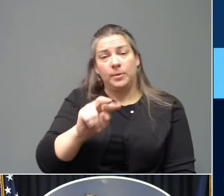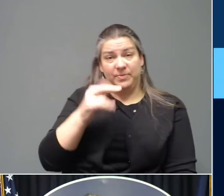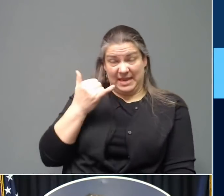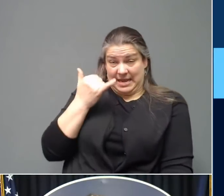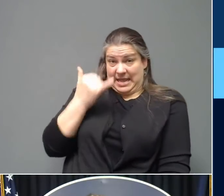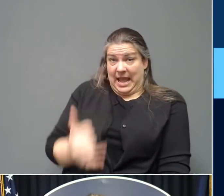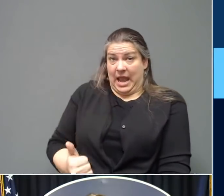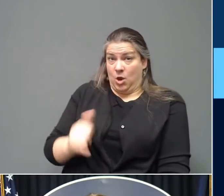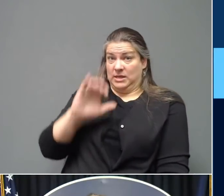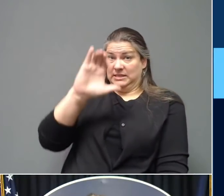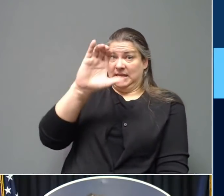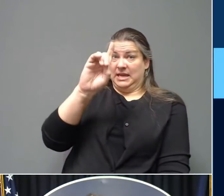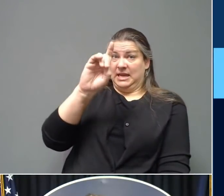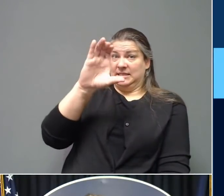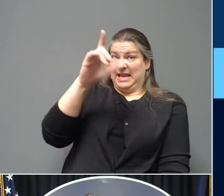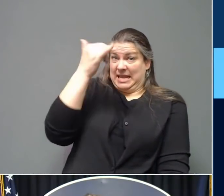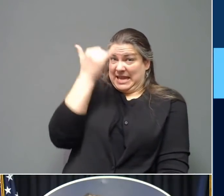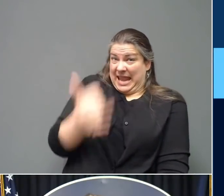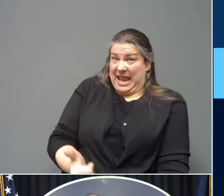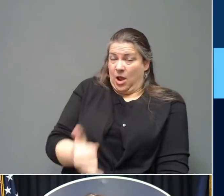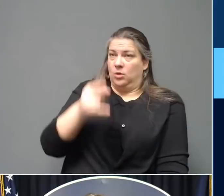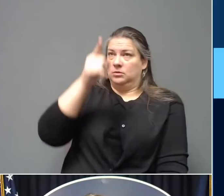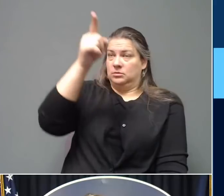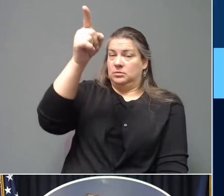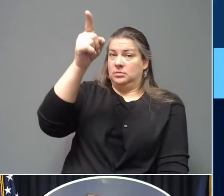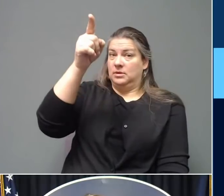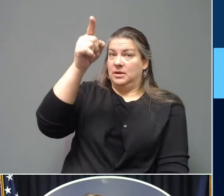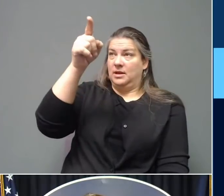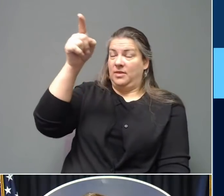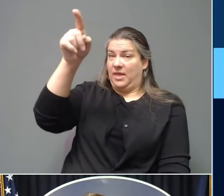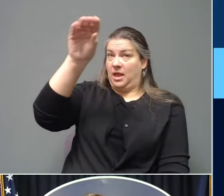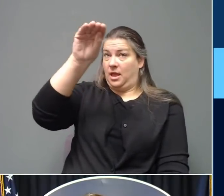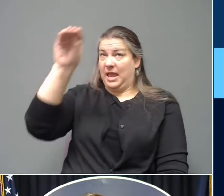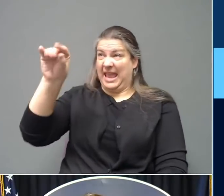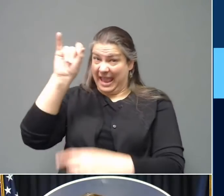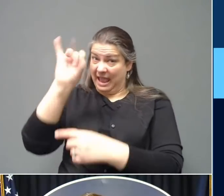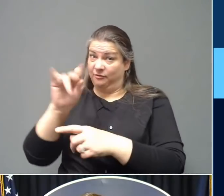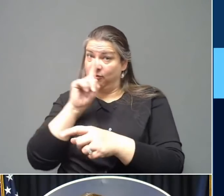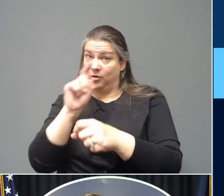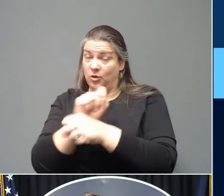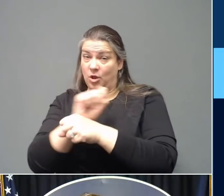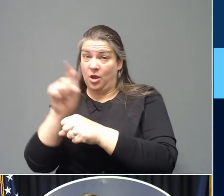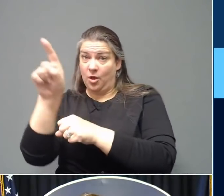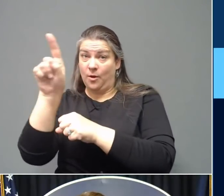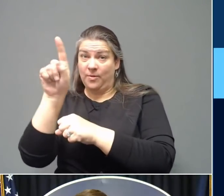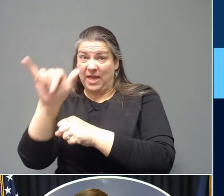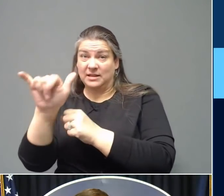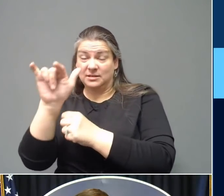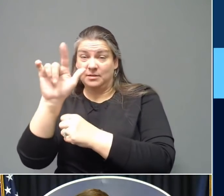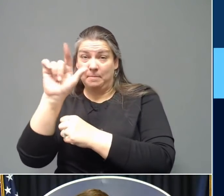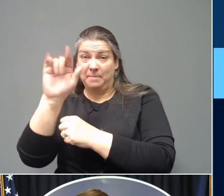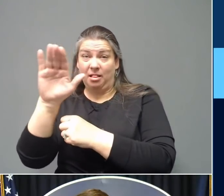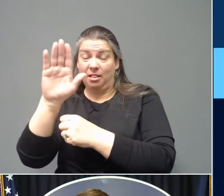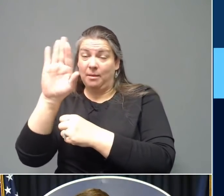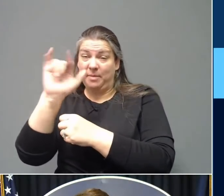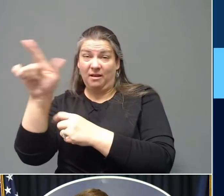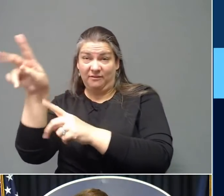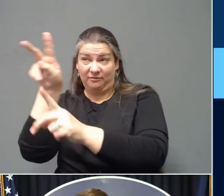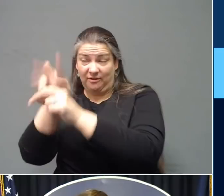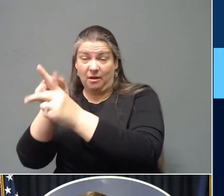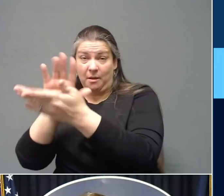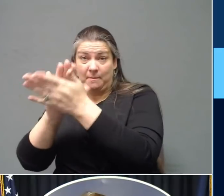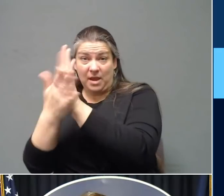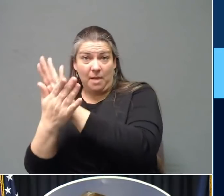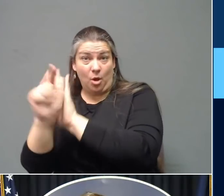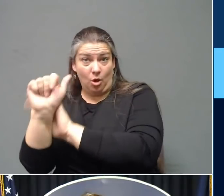which becomes law, if passed, given the potential for a rebound in the number of cases or level of community transmission, which